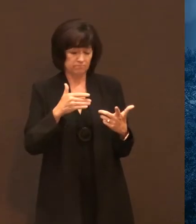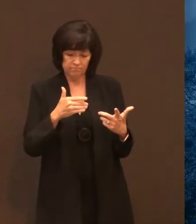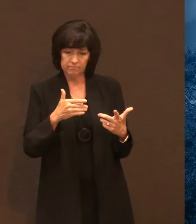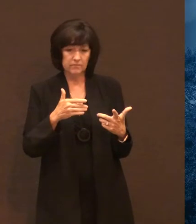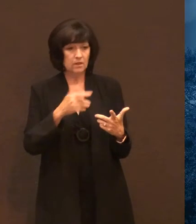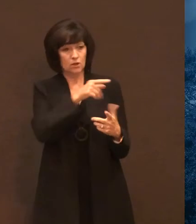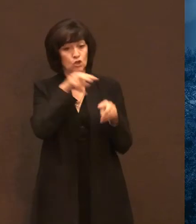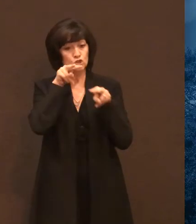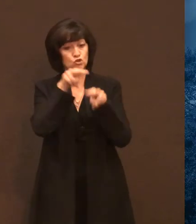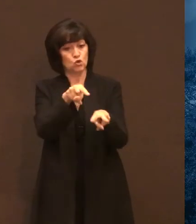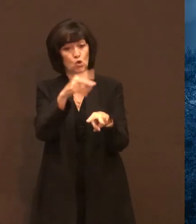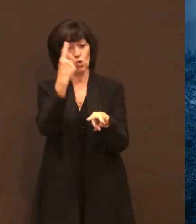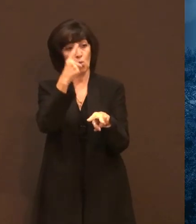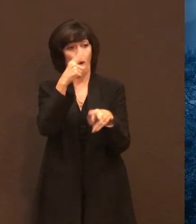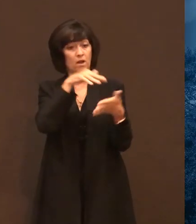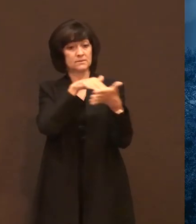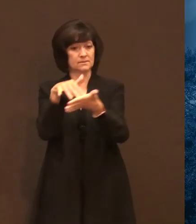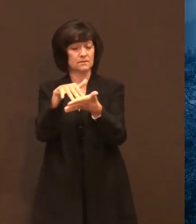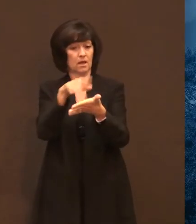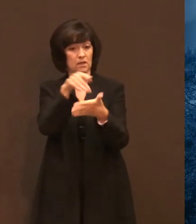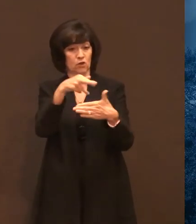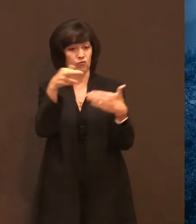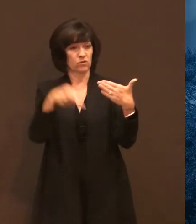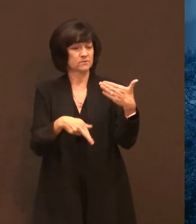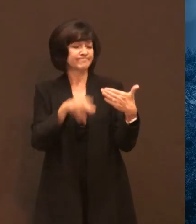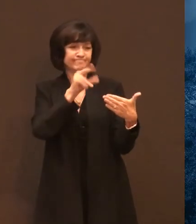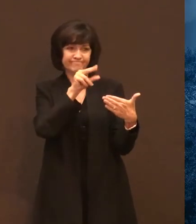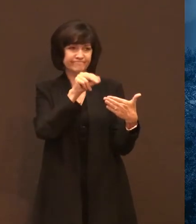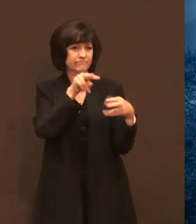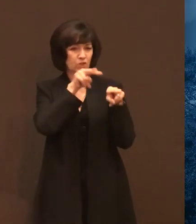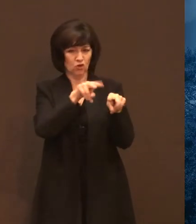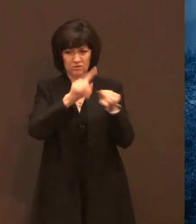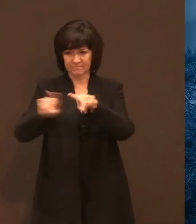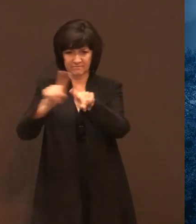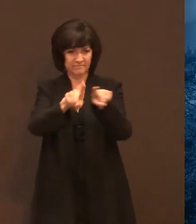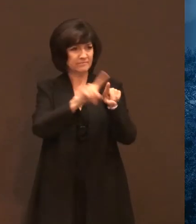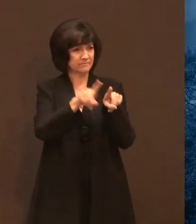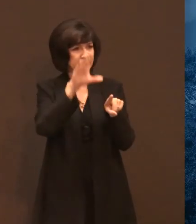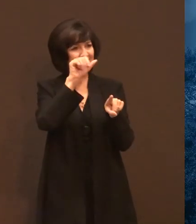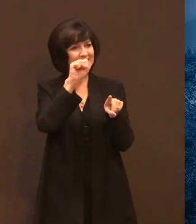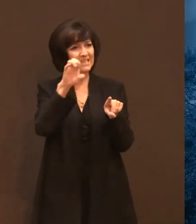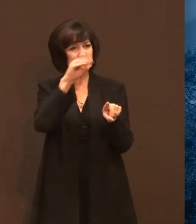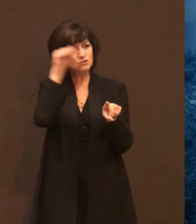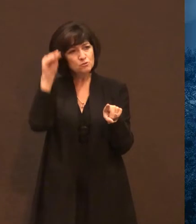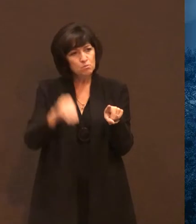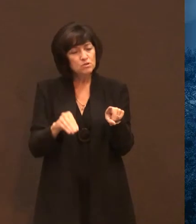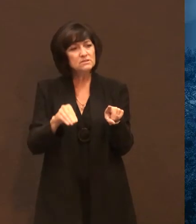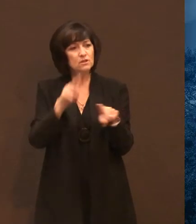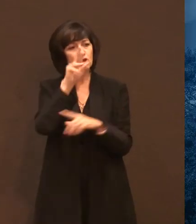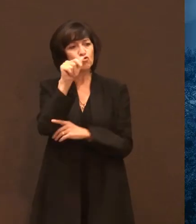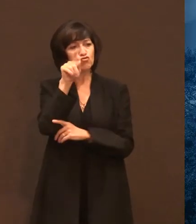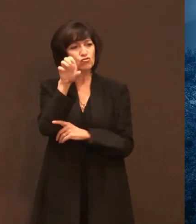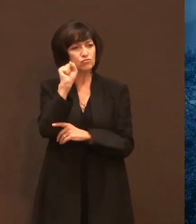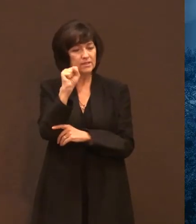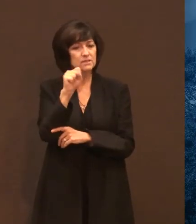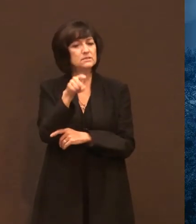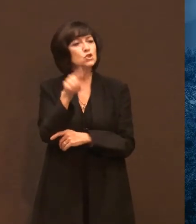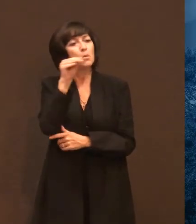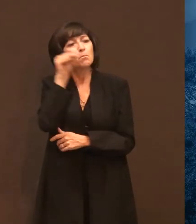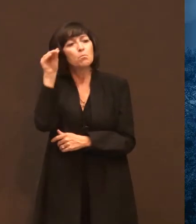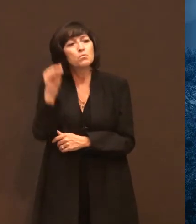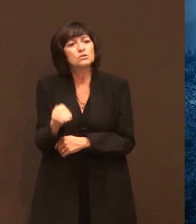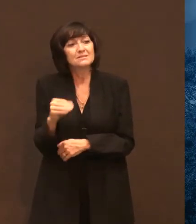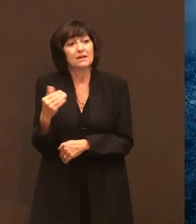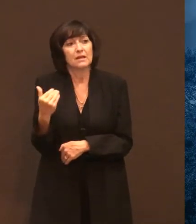one indicator. We're looking closely at case rates, we're looking closely at percent positive, and also, as the